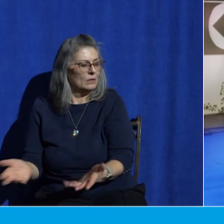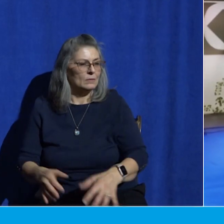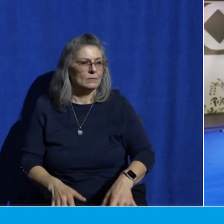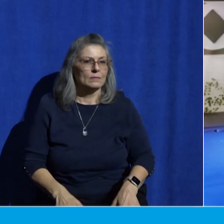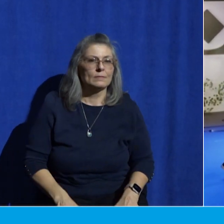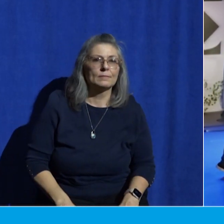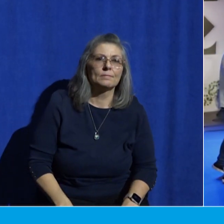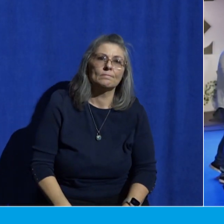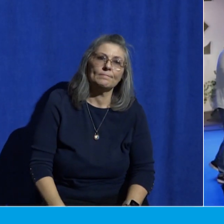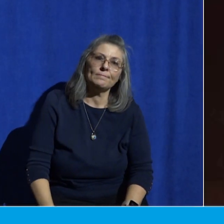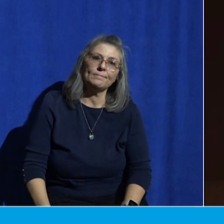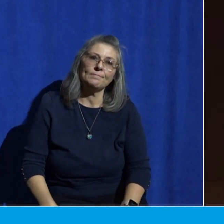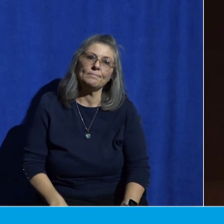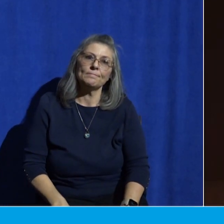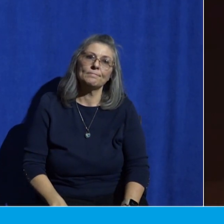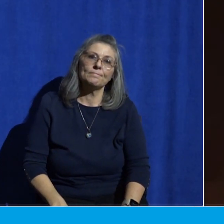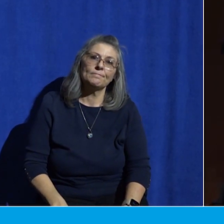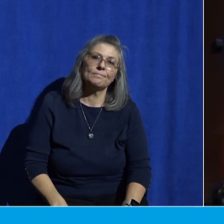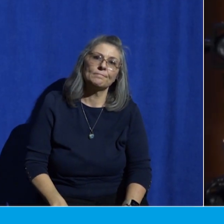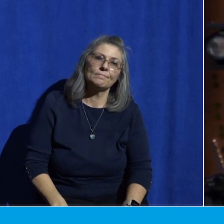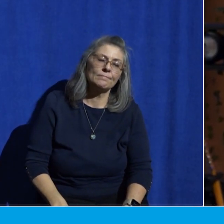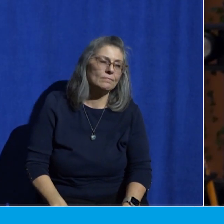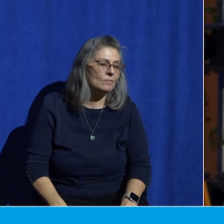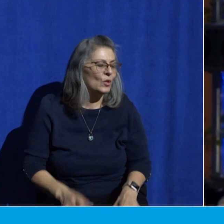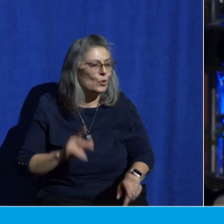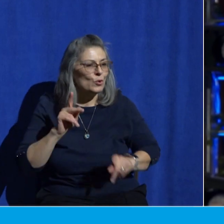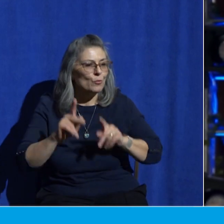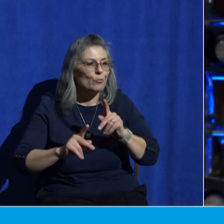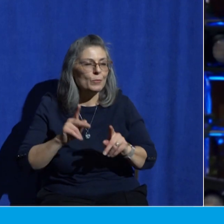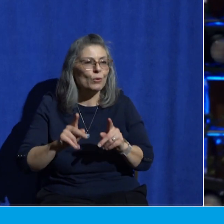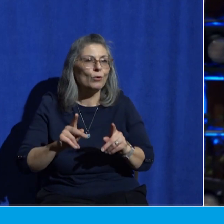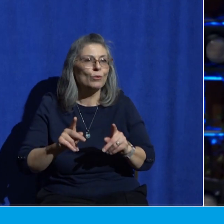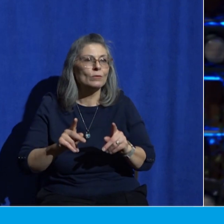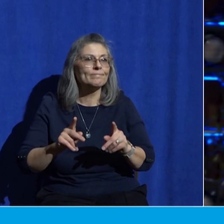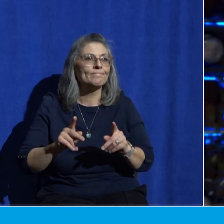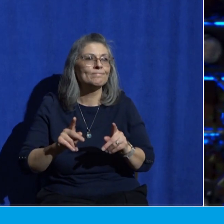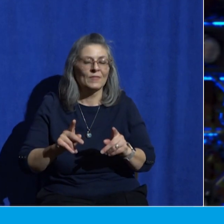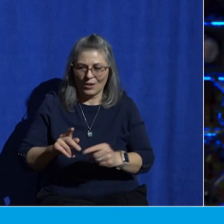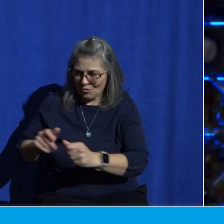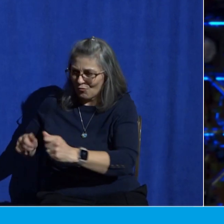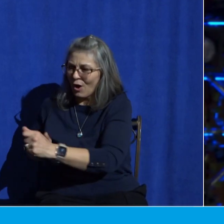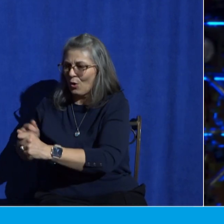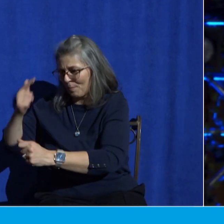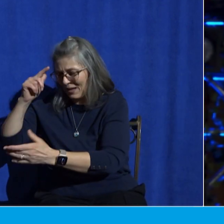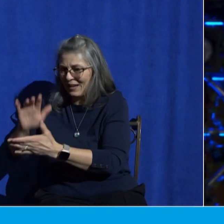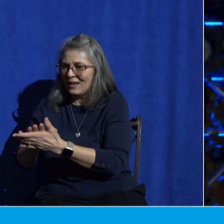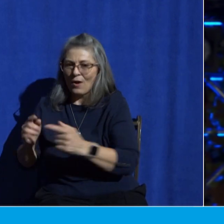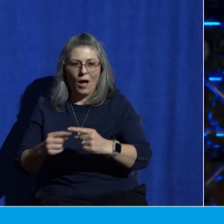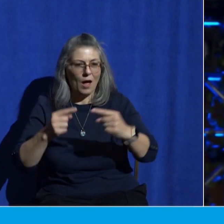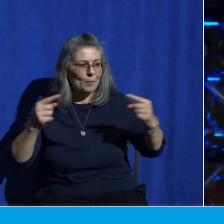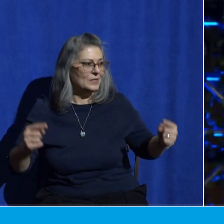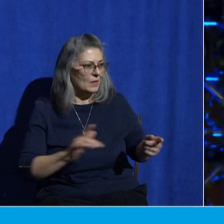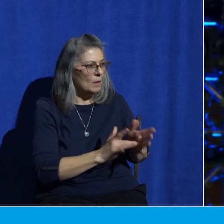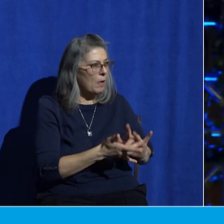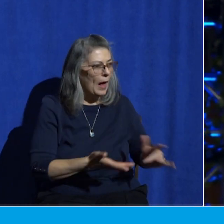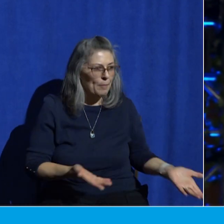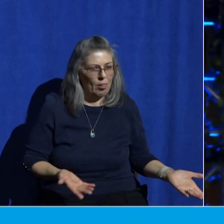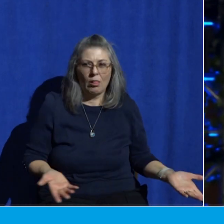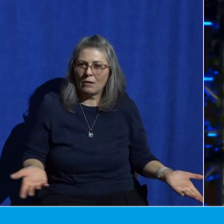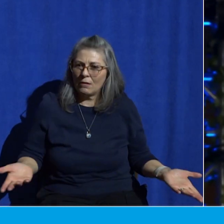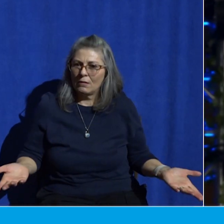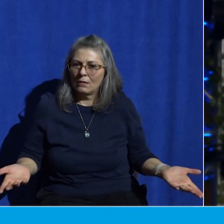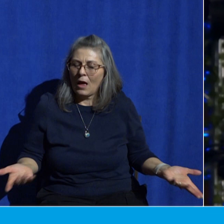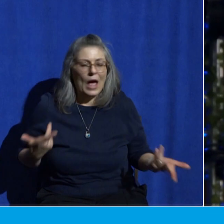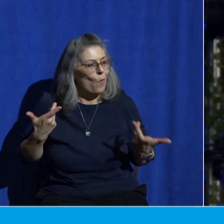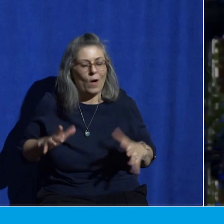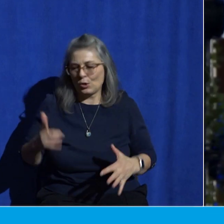now believes something that was contrary to what is taught in this book. I'm not going to believe